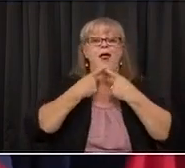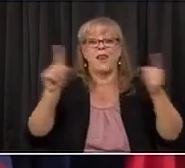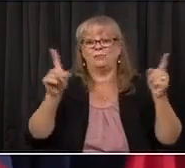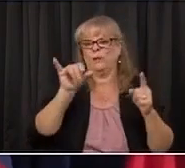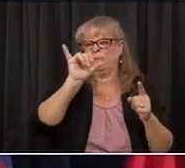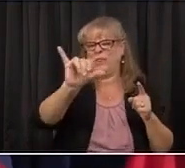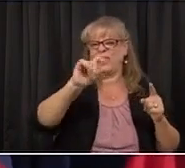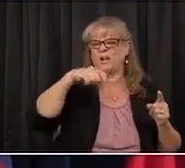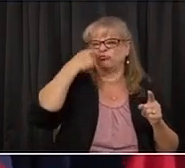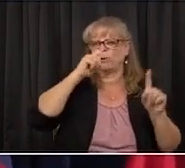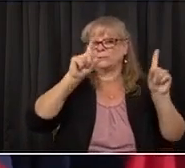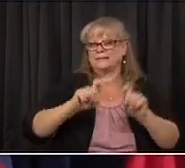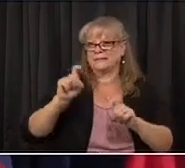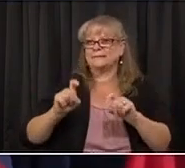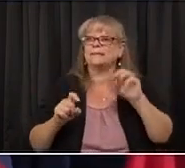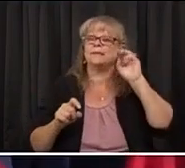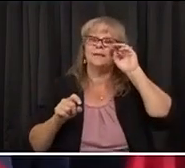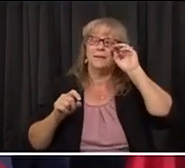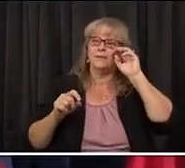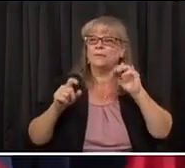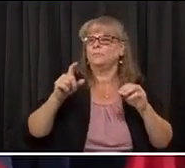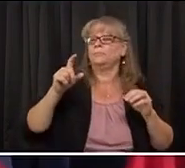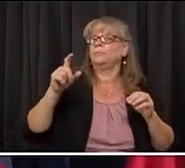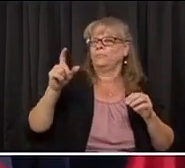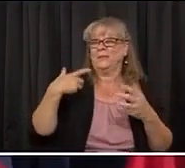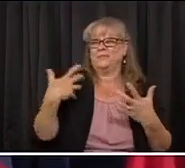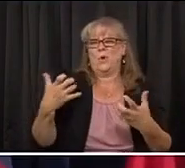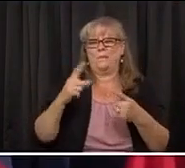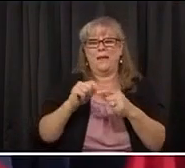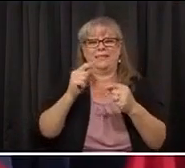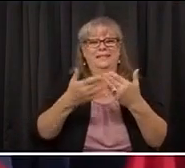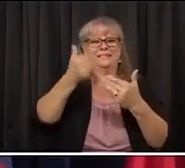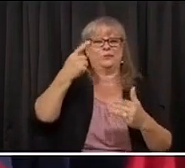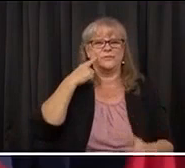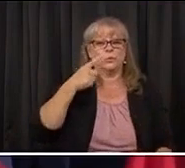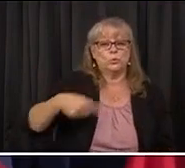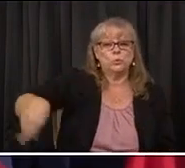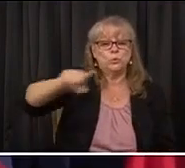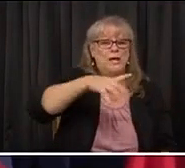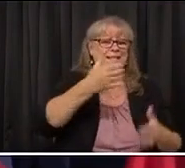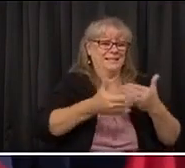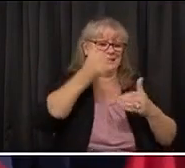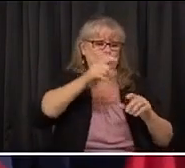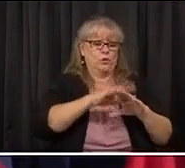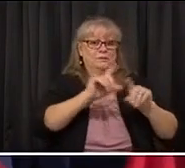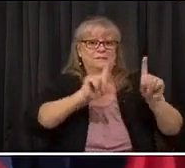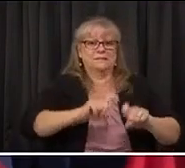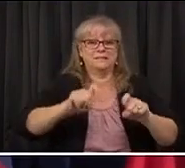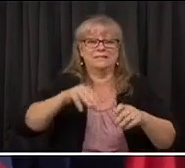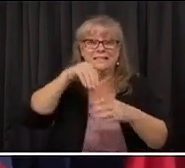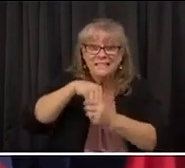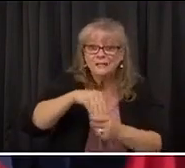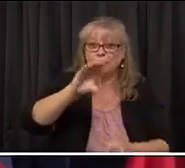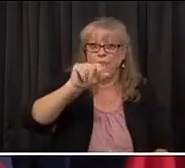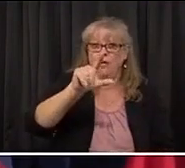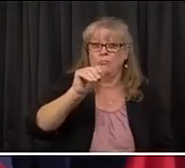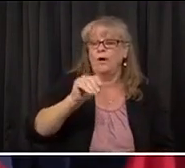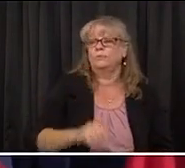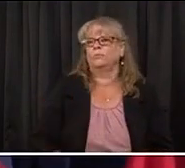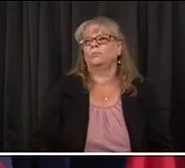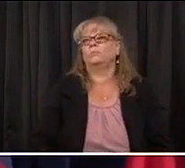new, more efficient testing methods in Colorado. And University of Colorado has reiterated that it's Colorado first,